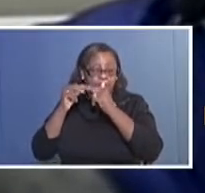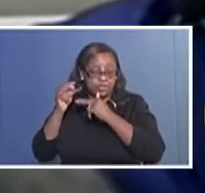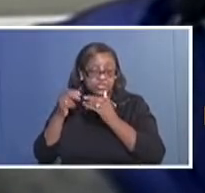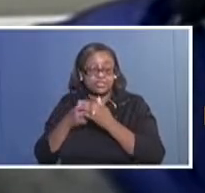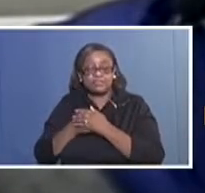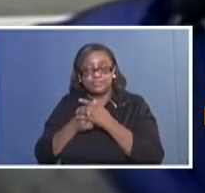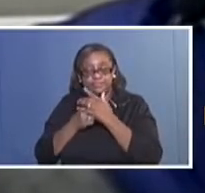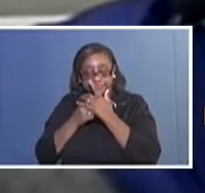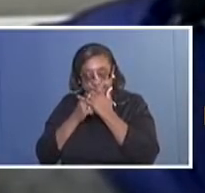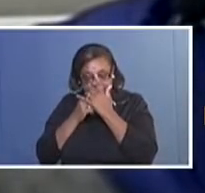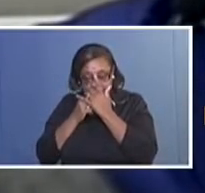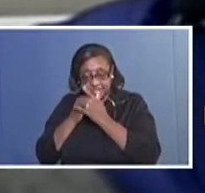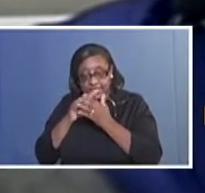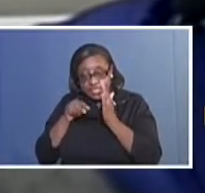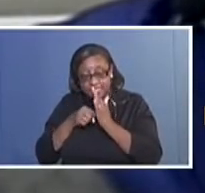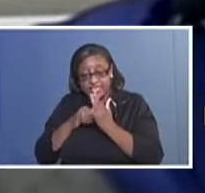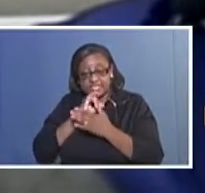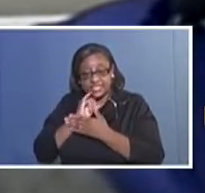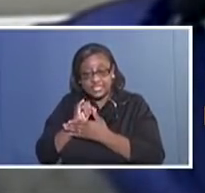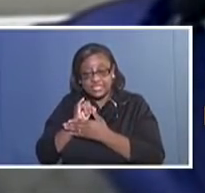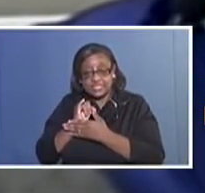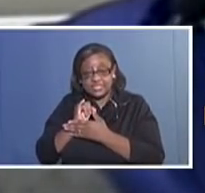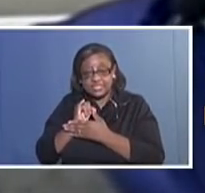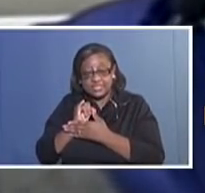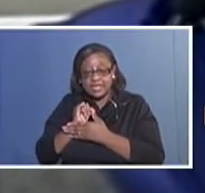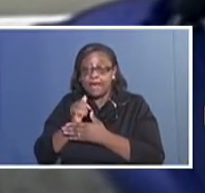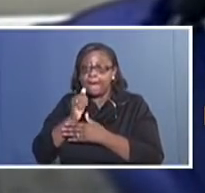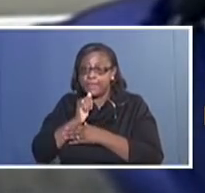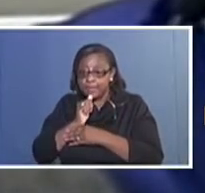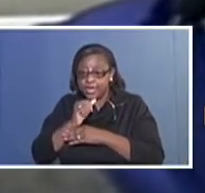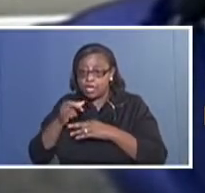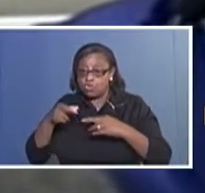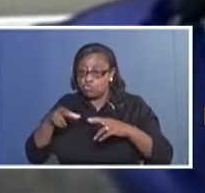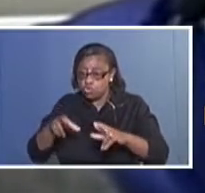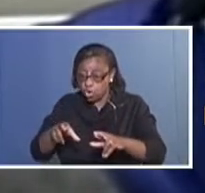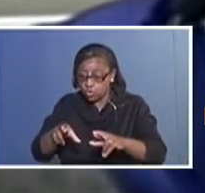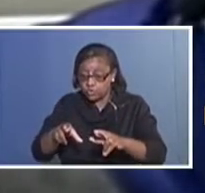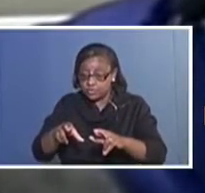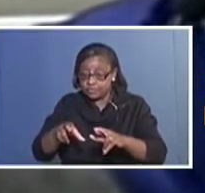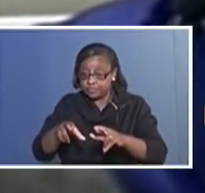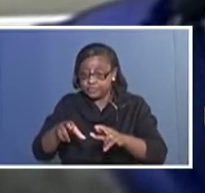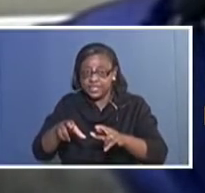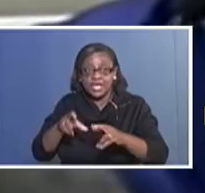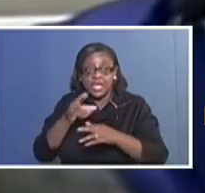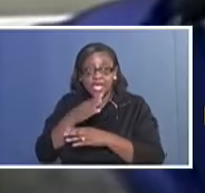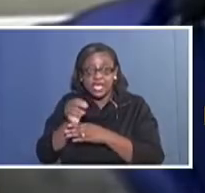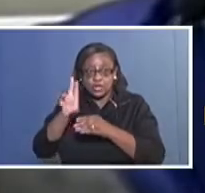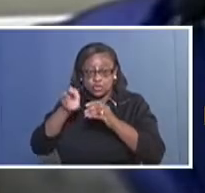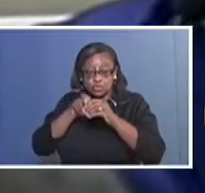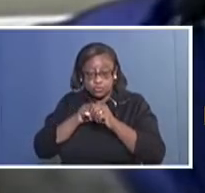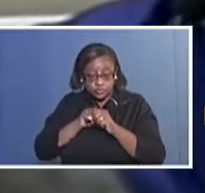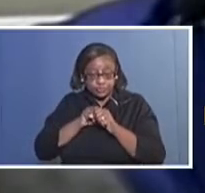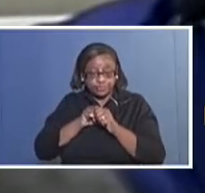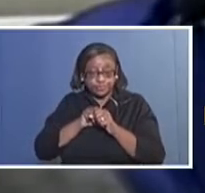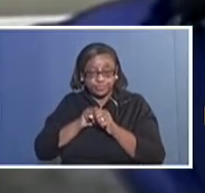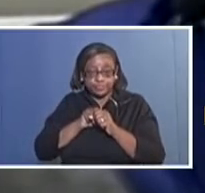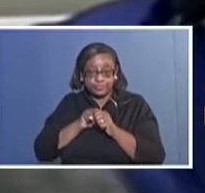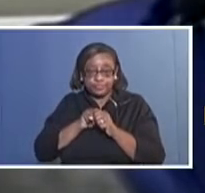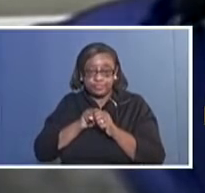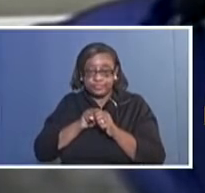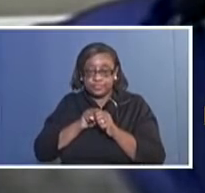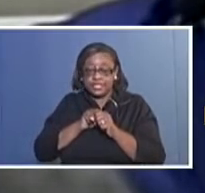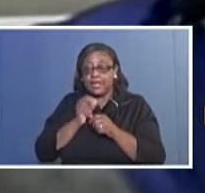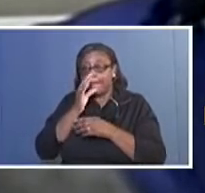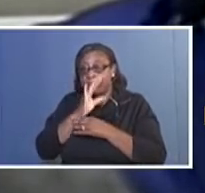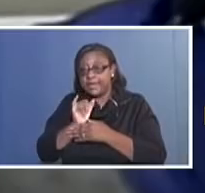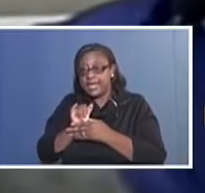This is a non-controversial acquisition because as a public road, Pierce Court would have been owned in some form or fashion, as I mentioned,